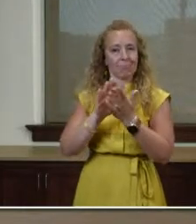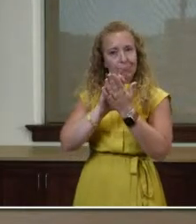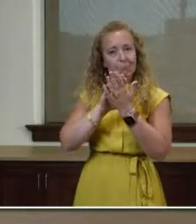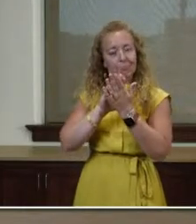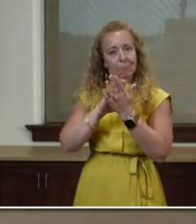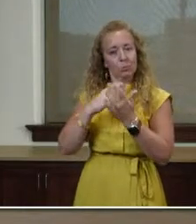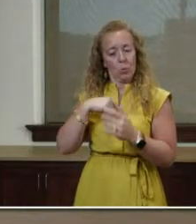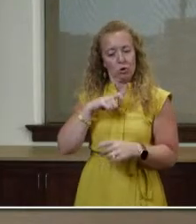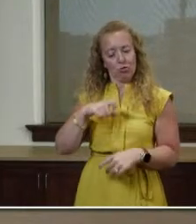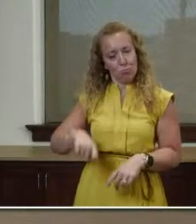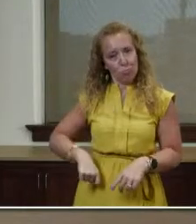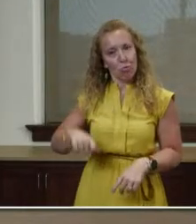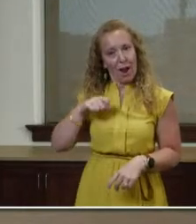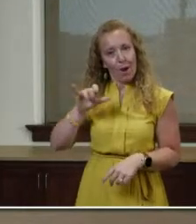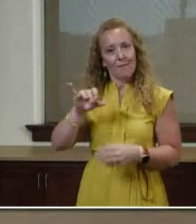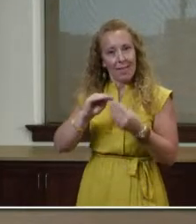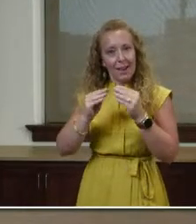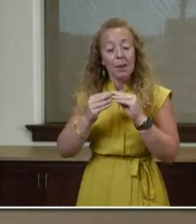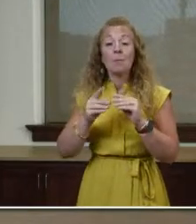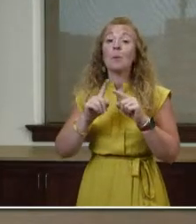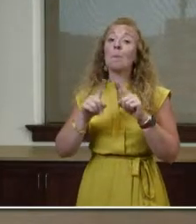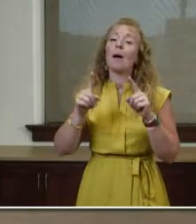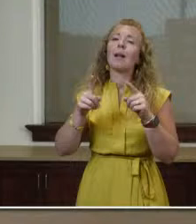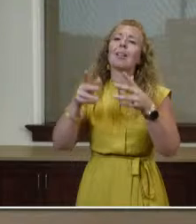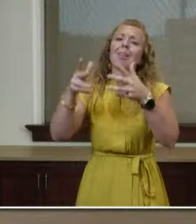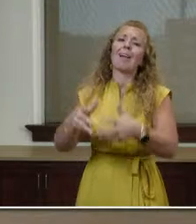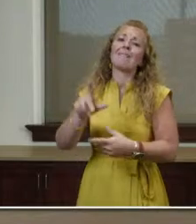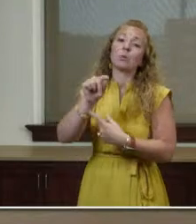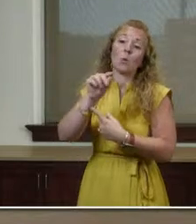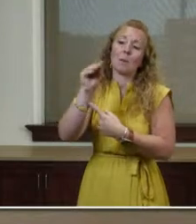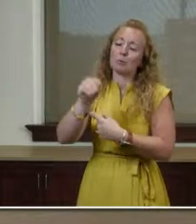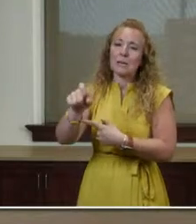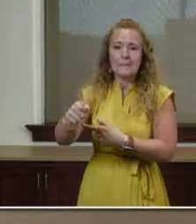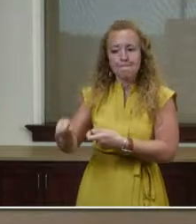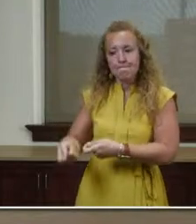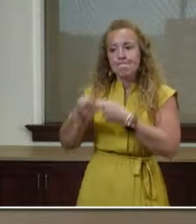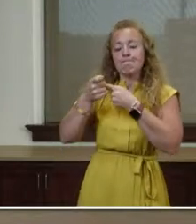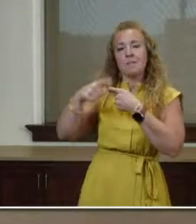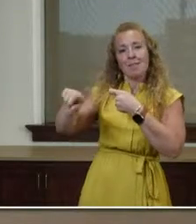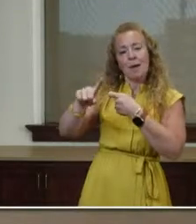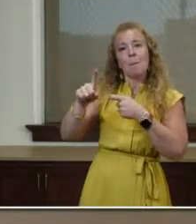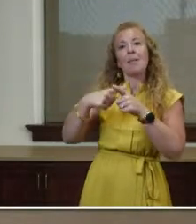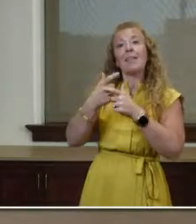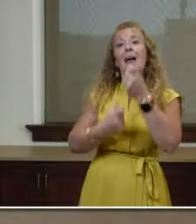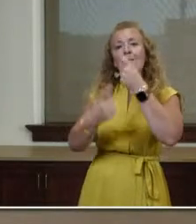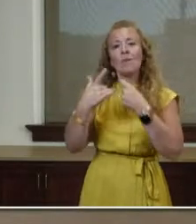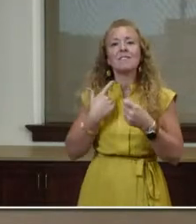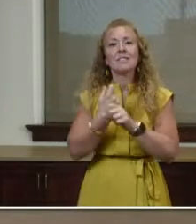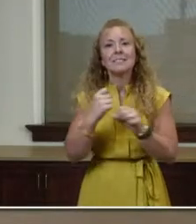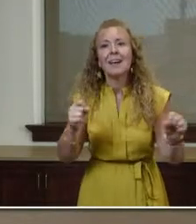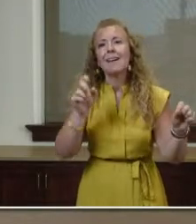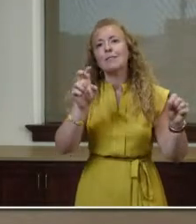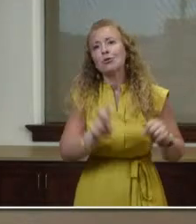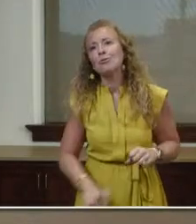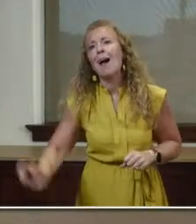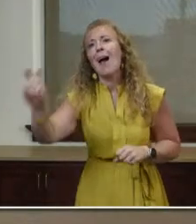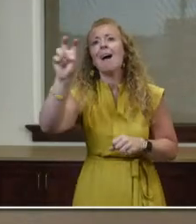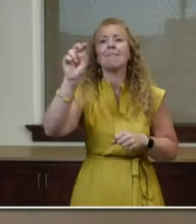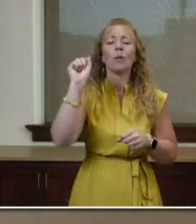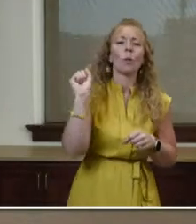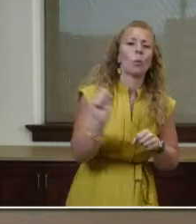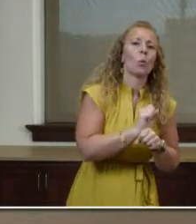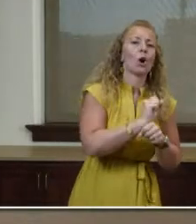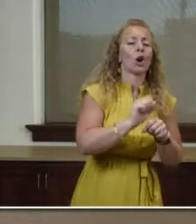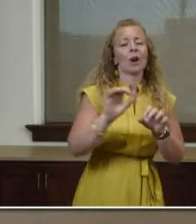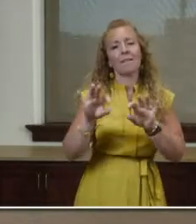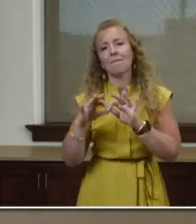feel very, very proud of. But let's get that last 20% so that we can all feel safe, we can travel, we can go to work, we can be with